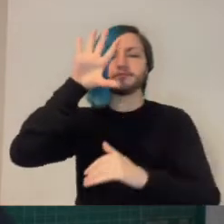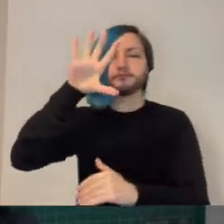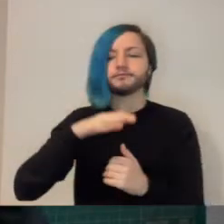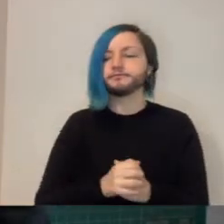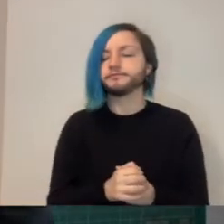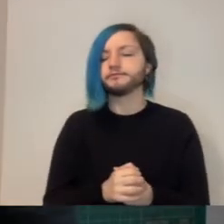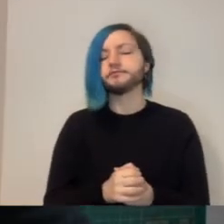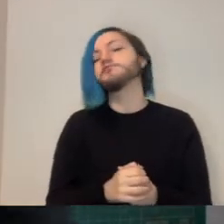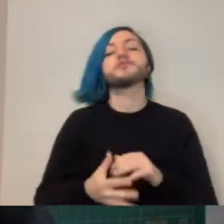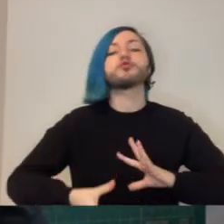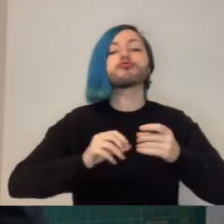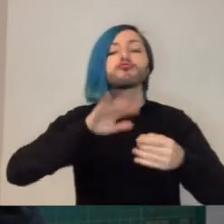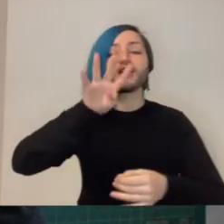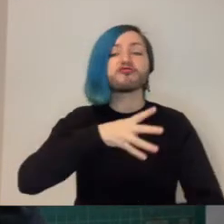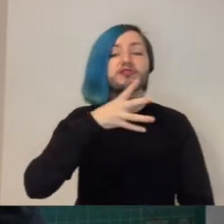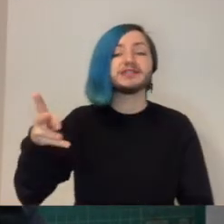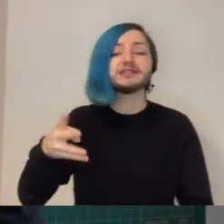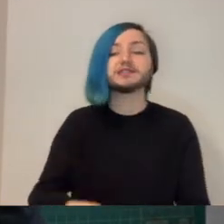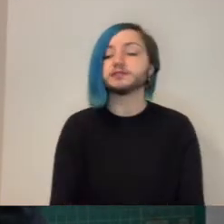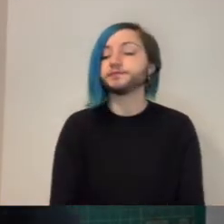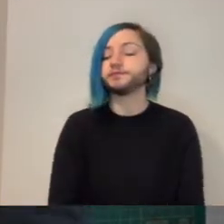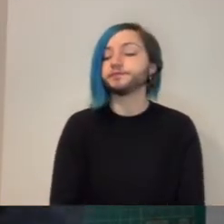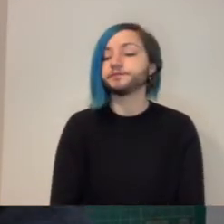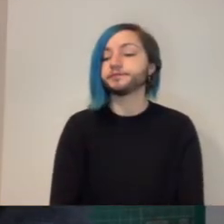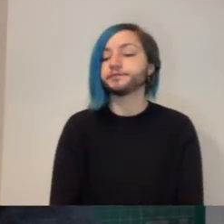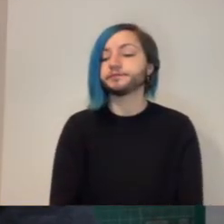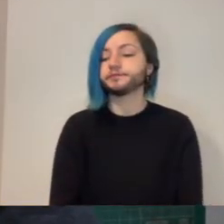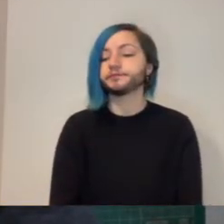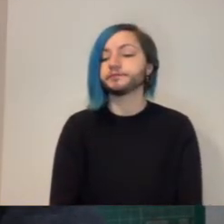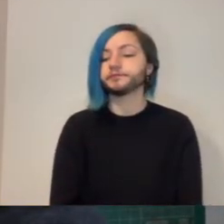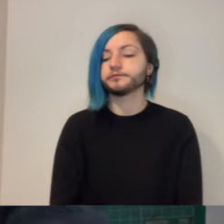my good iron, roughly grid out a grid.